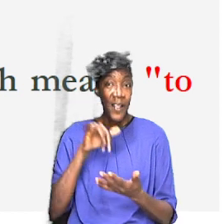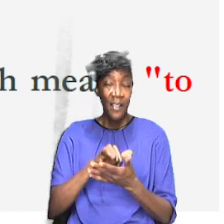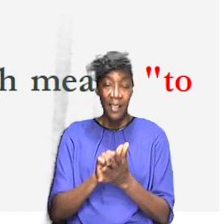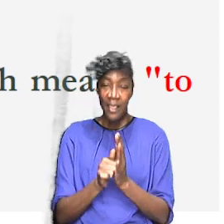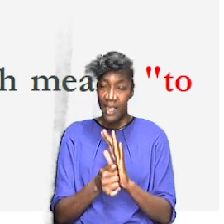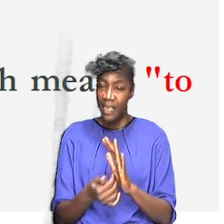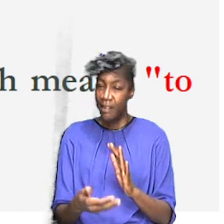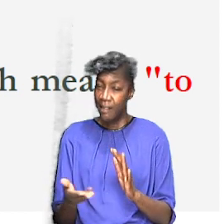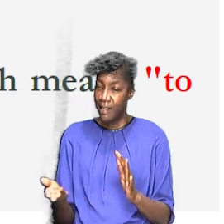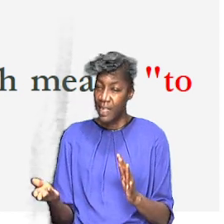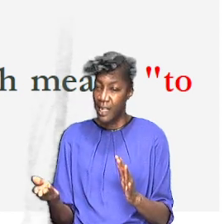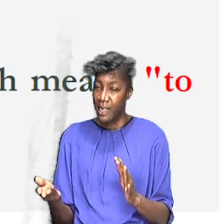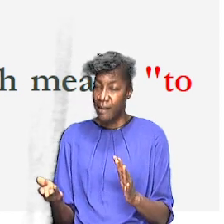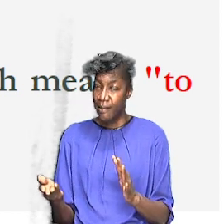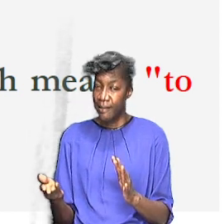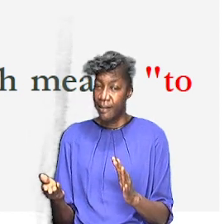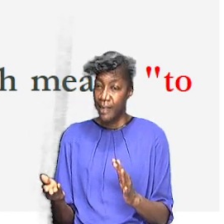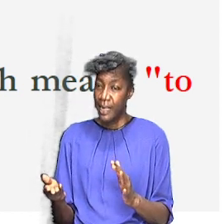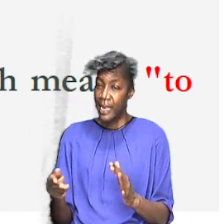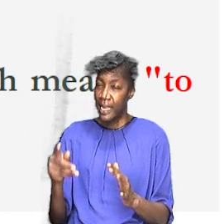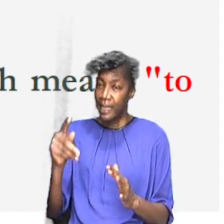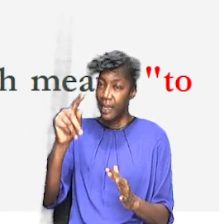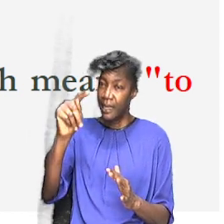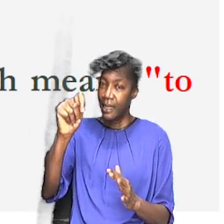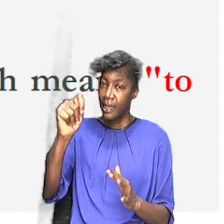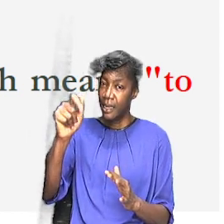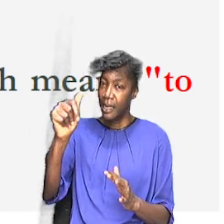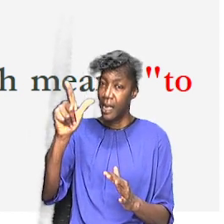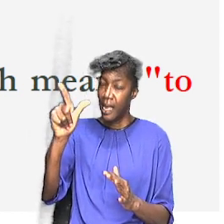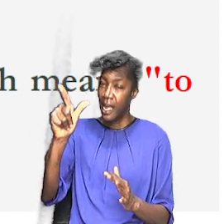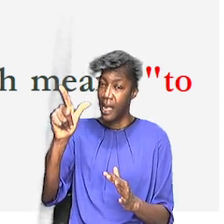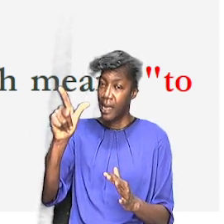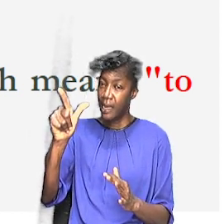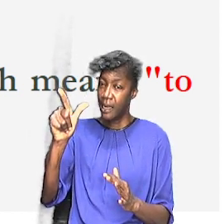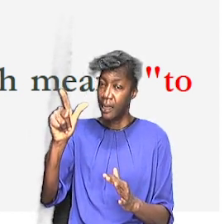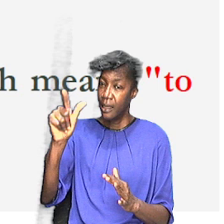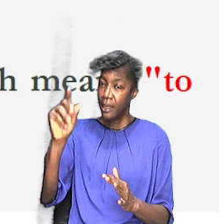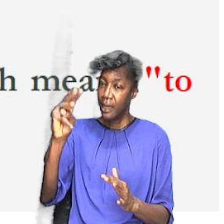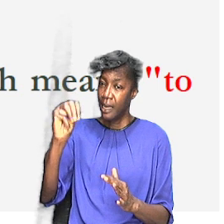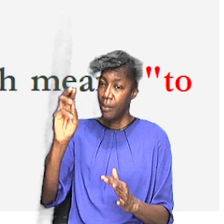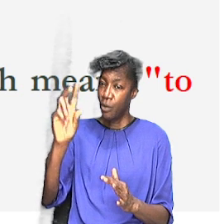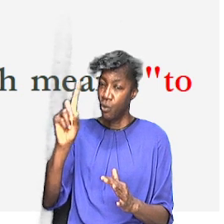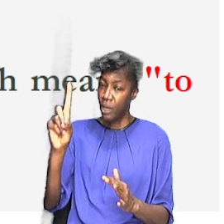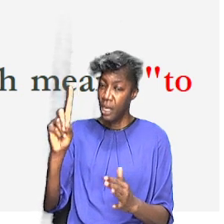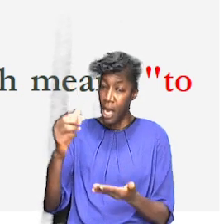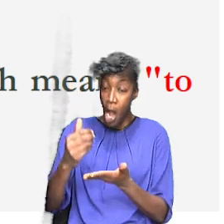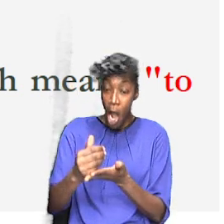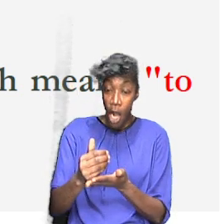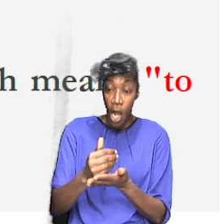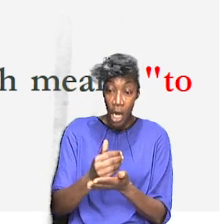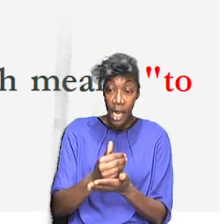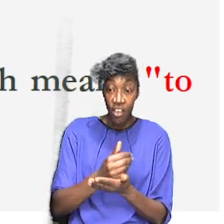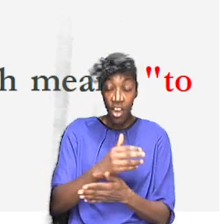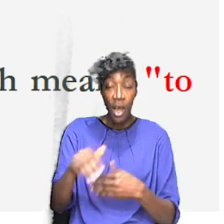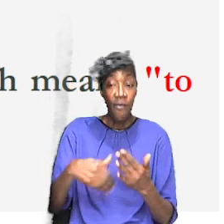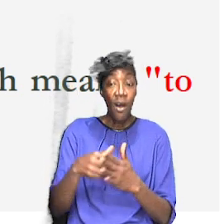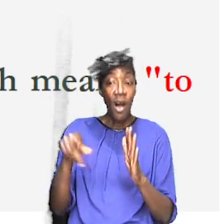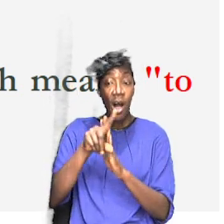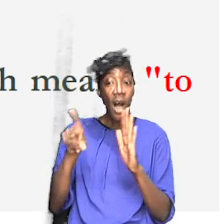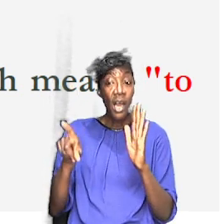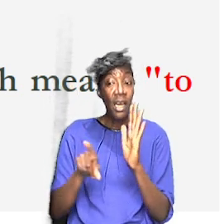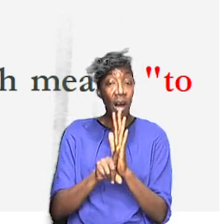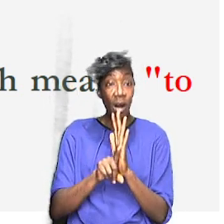stored in a thing they call the Talmud, which is practically a collection of all the oral laws coming down. So apart from the